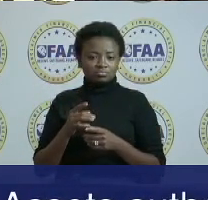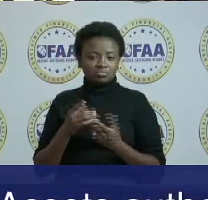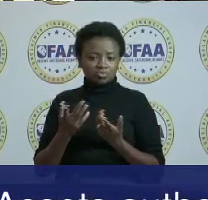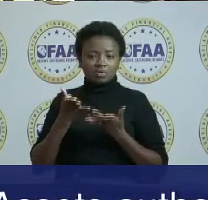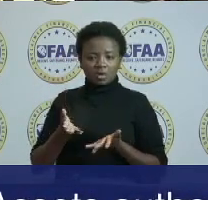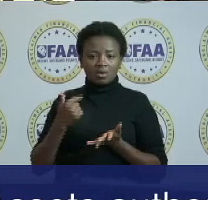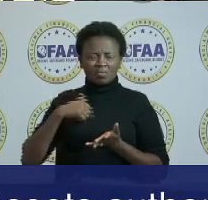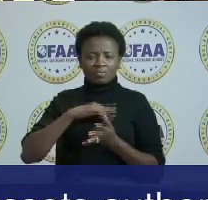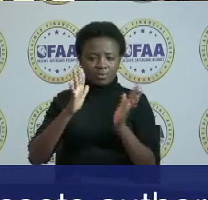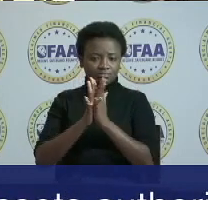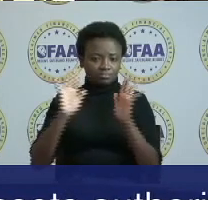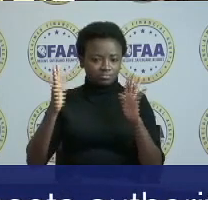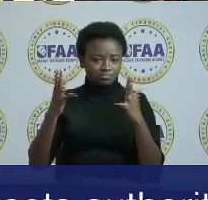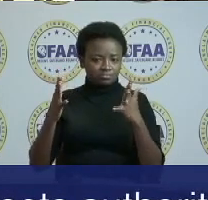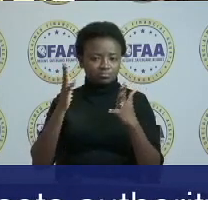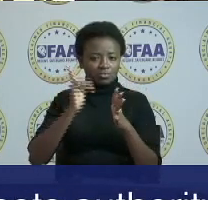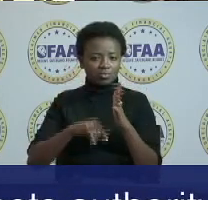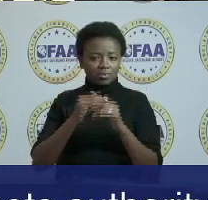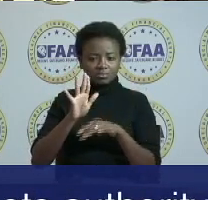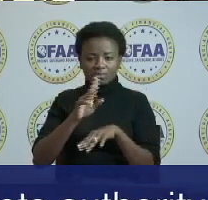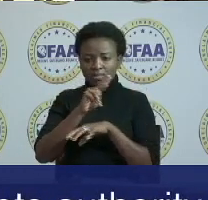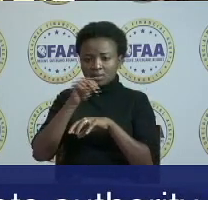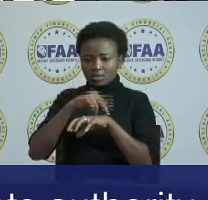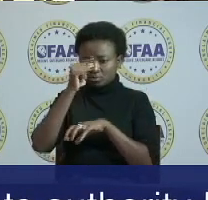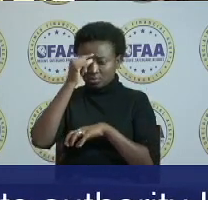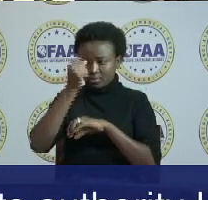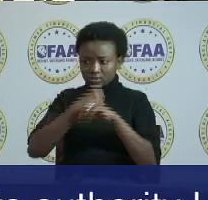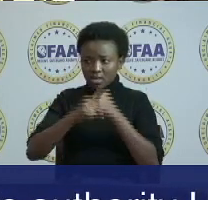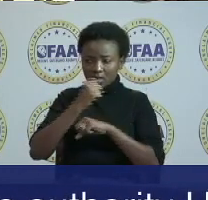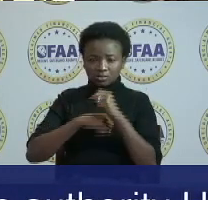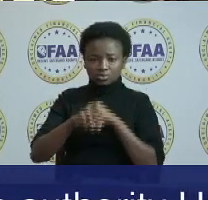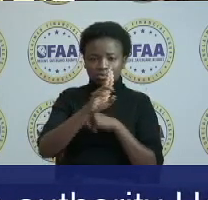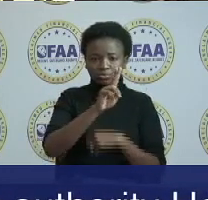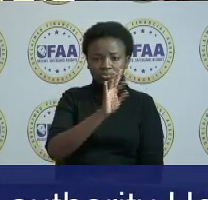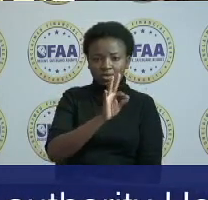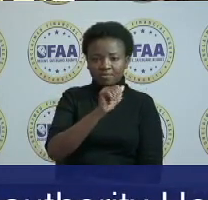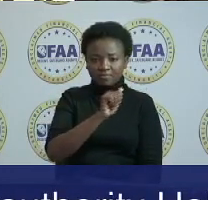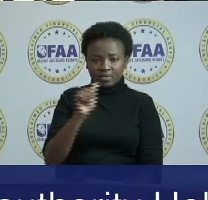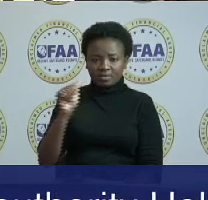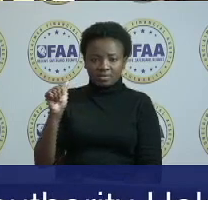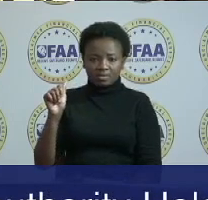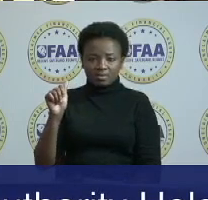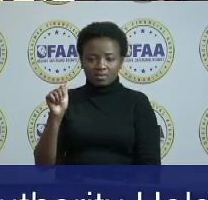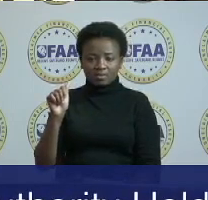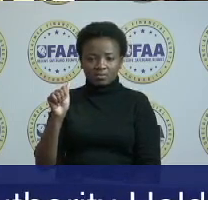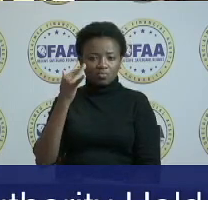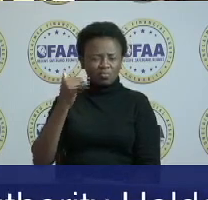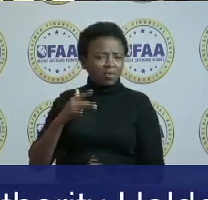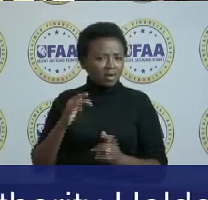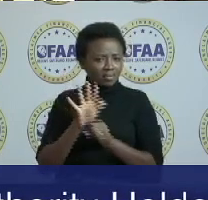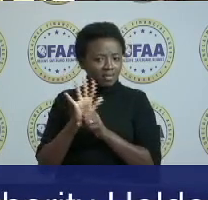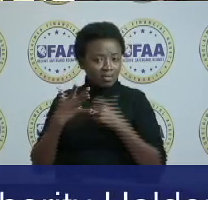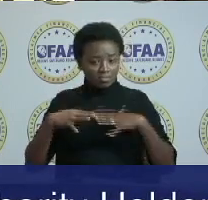the national government is doing in regards to this journey that UFAA is upon, because a lot of lives